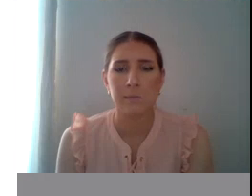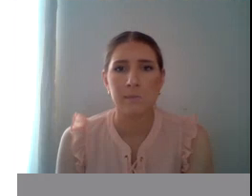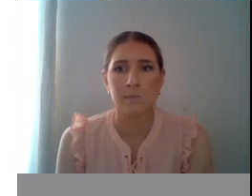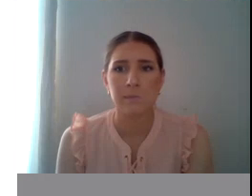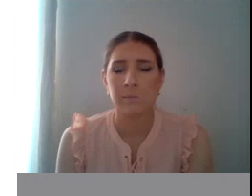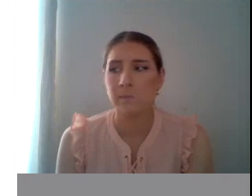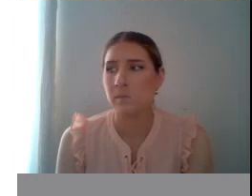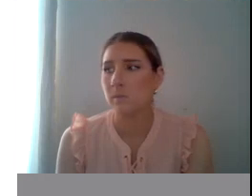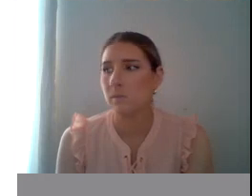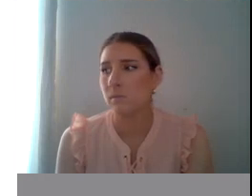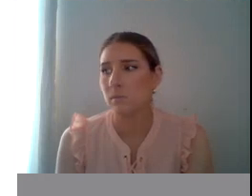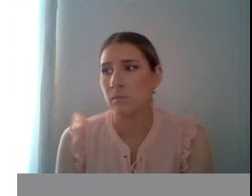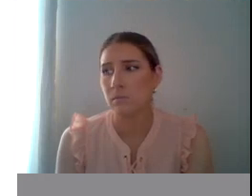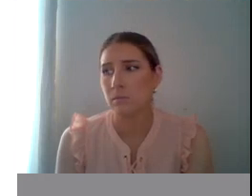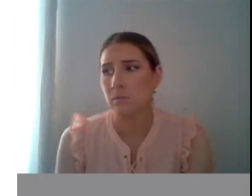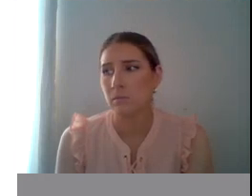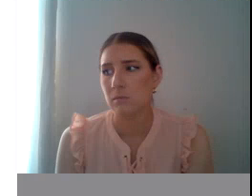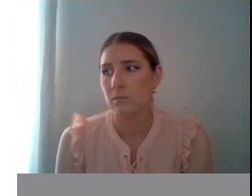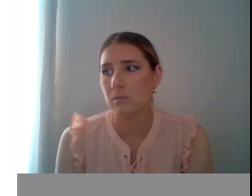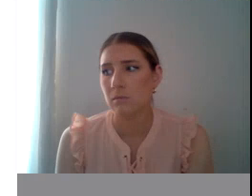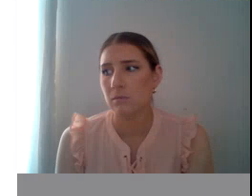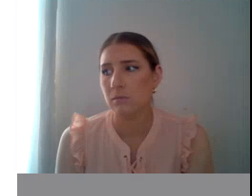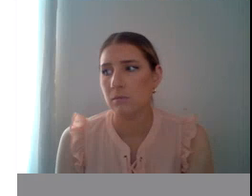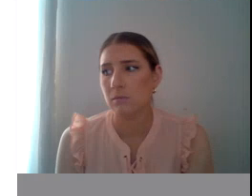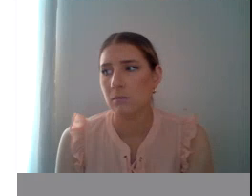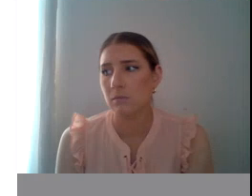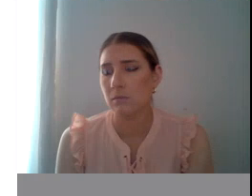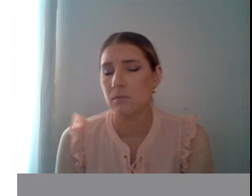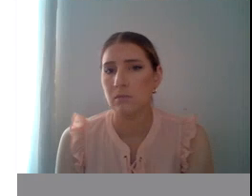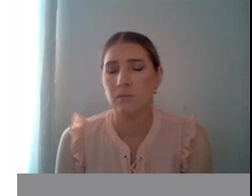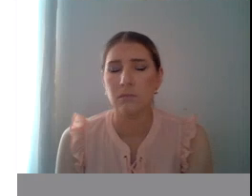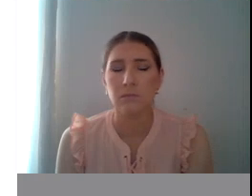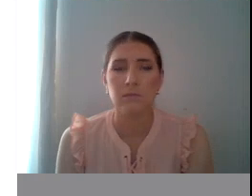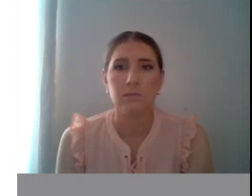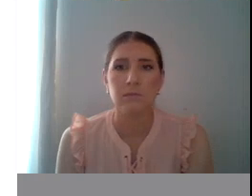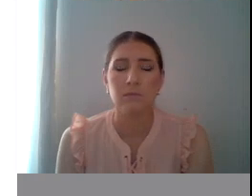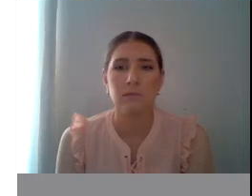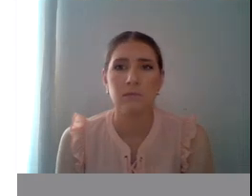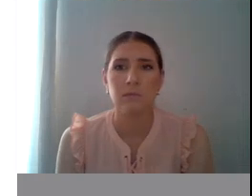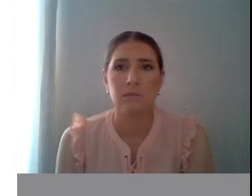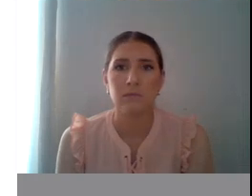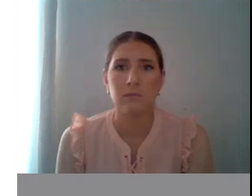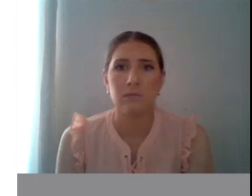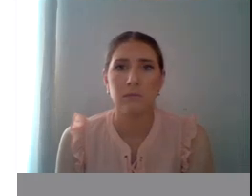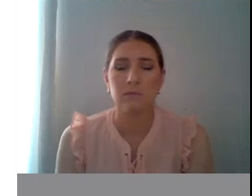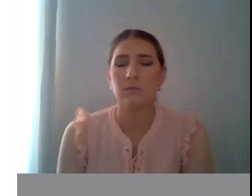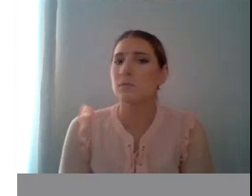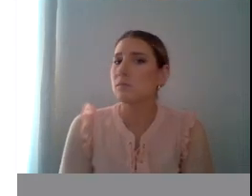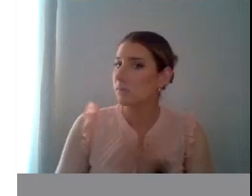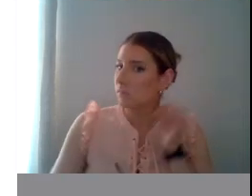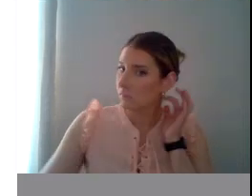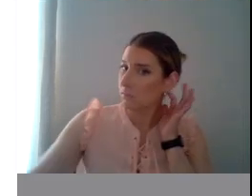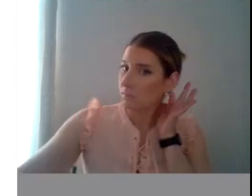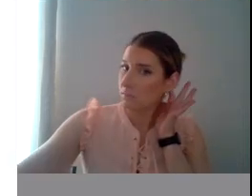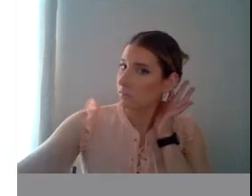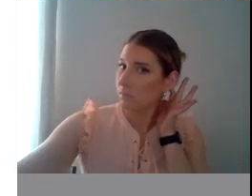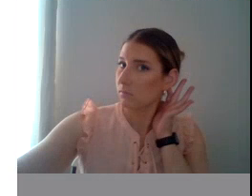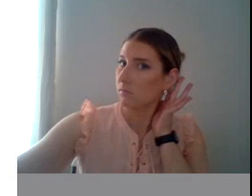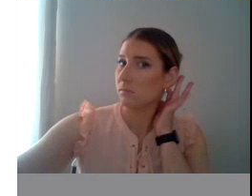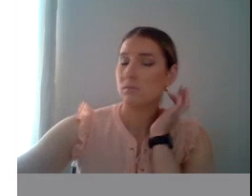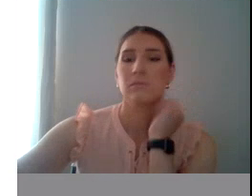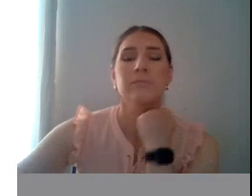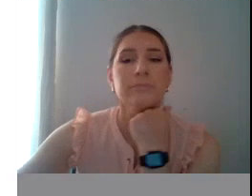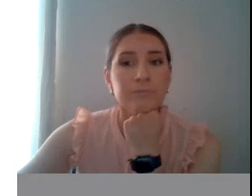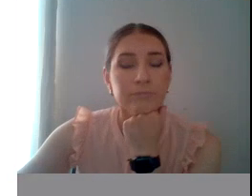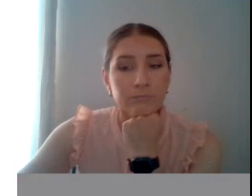family members, and all those stuff. So making sure that there is good relationships, wherein there